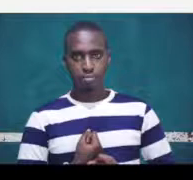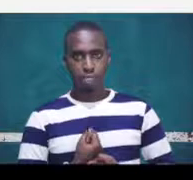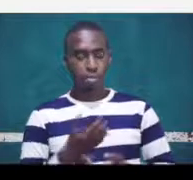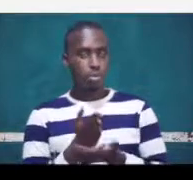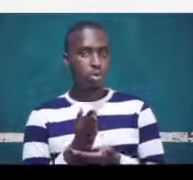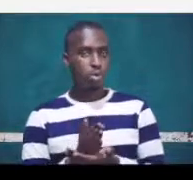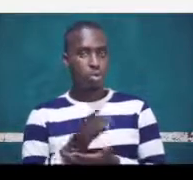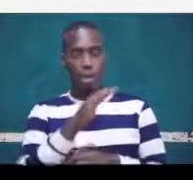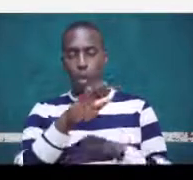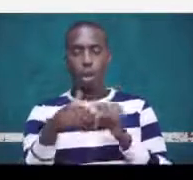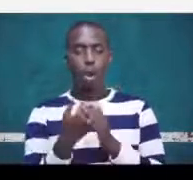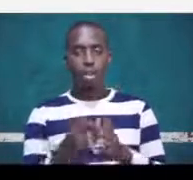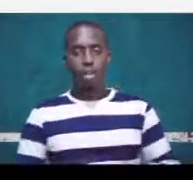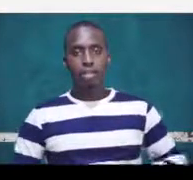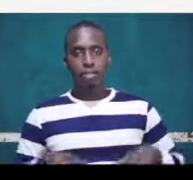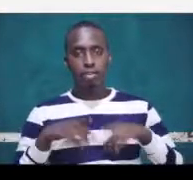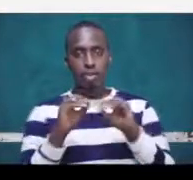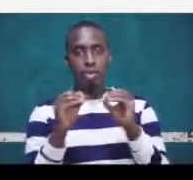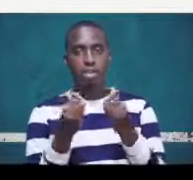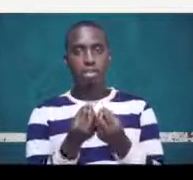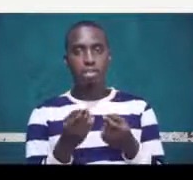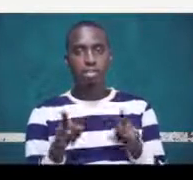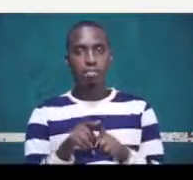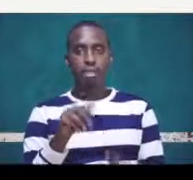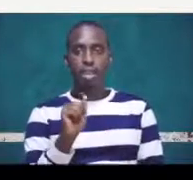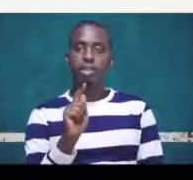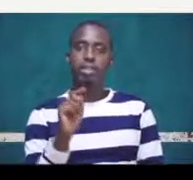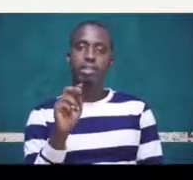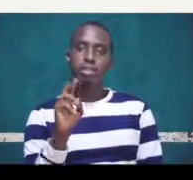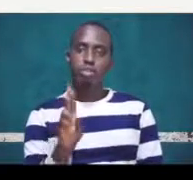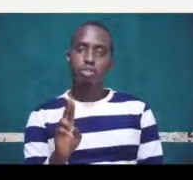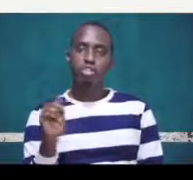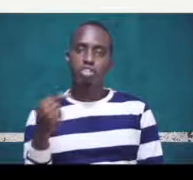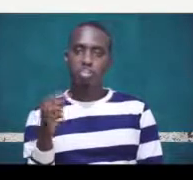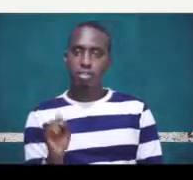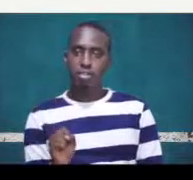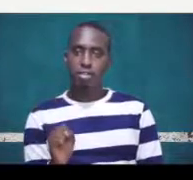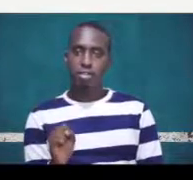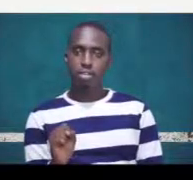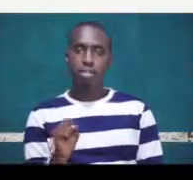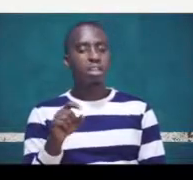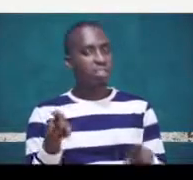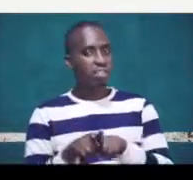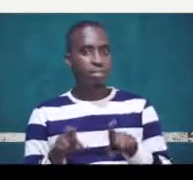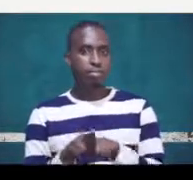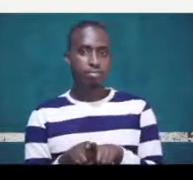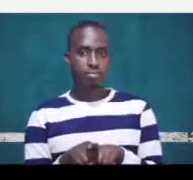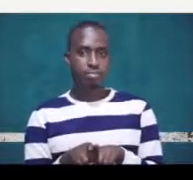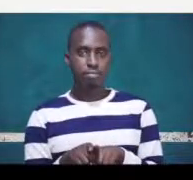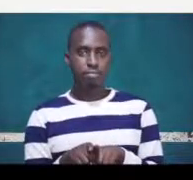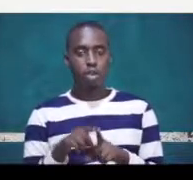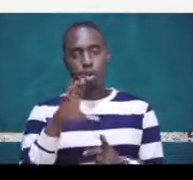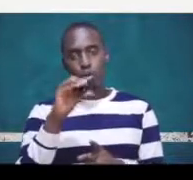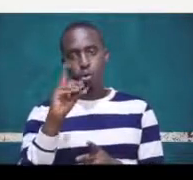That all living organisms, it is ATUGC. They are the same. So the code is similar.